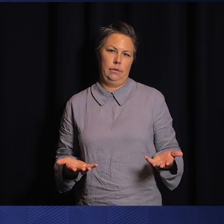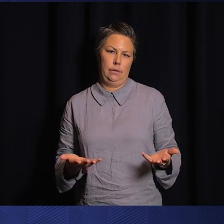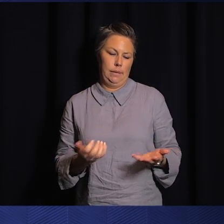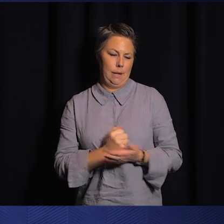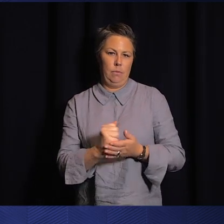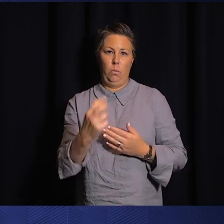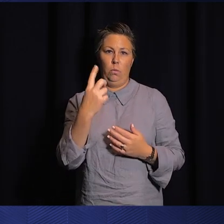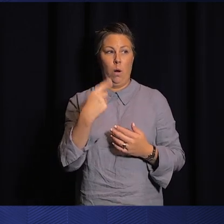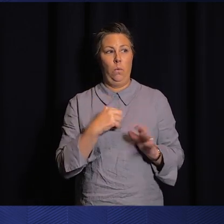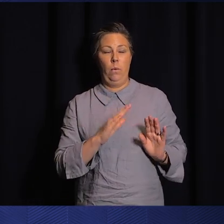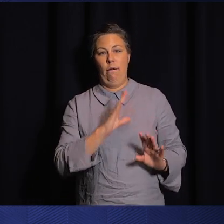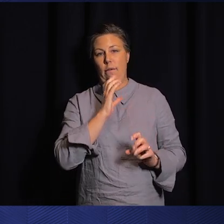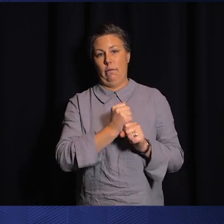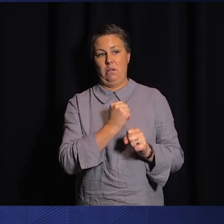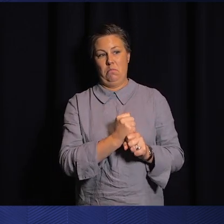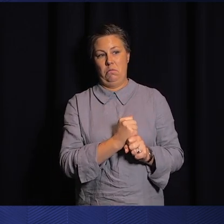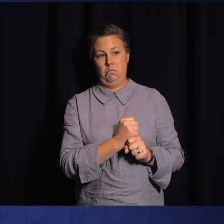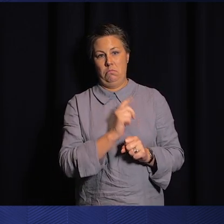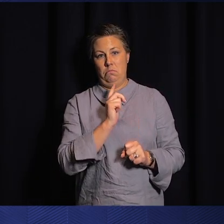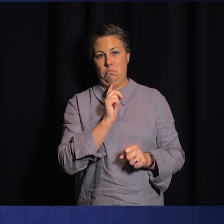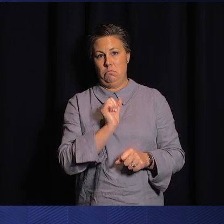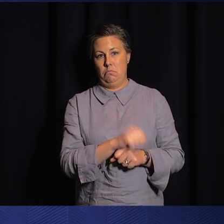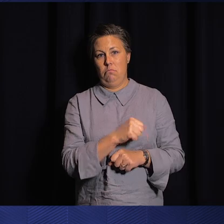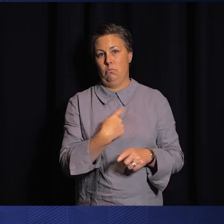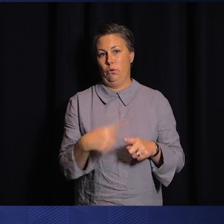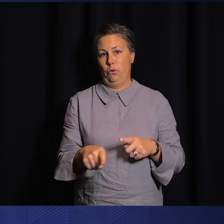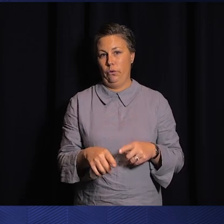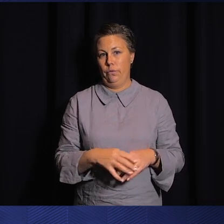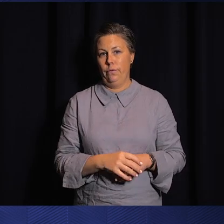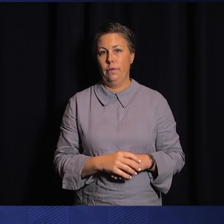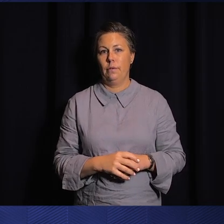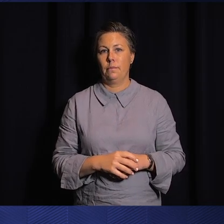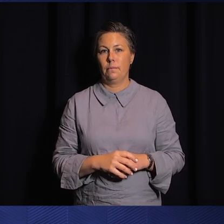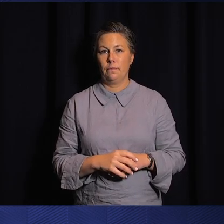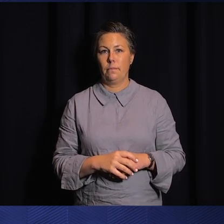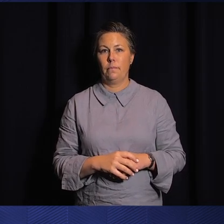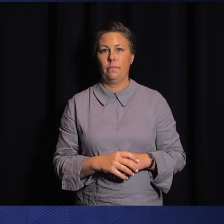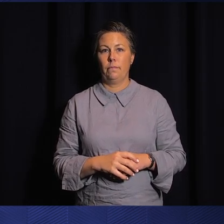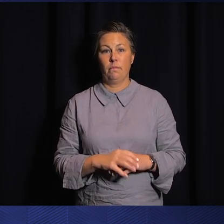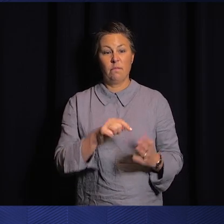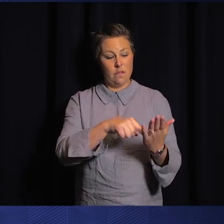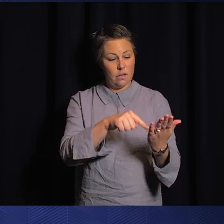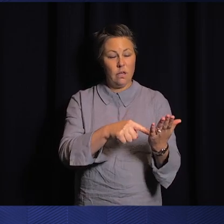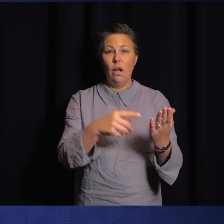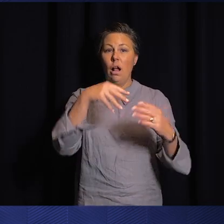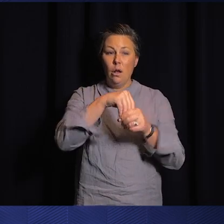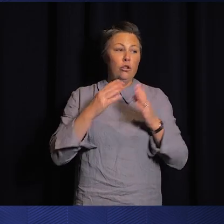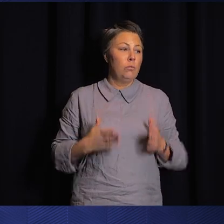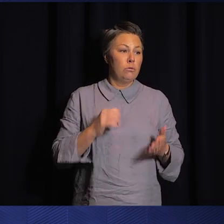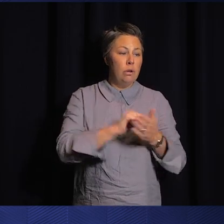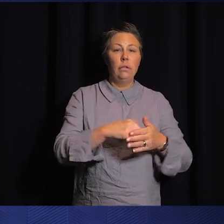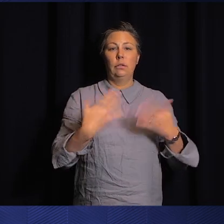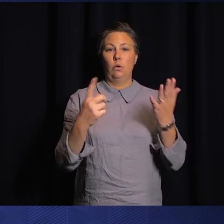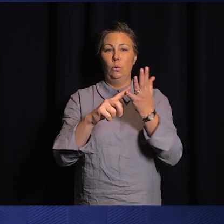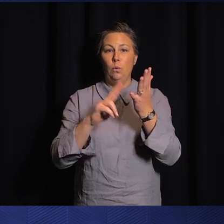be adopted by the government. And we have referred the UNDRR, the Words into